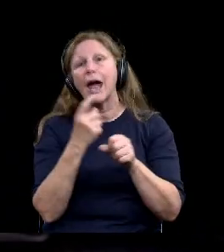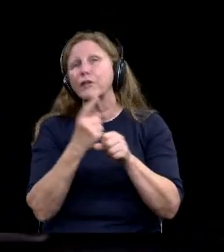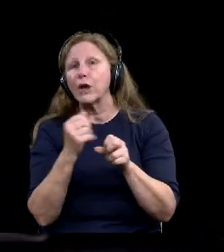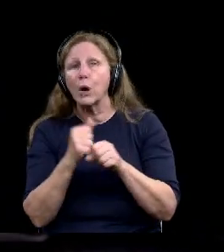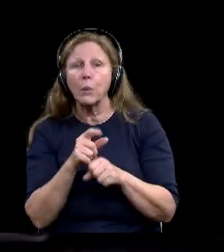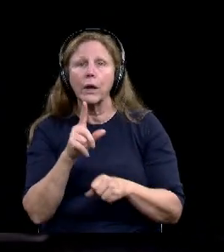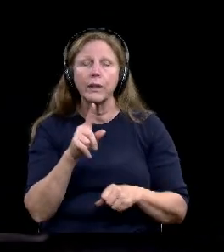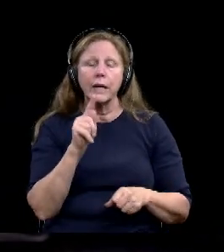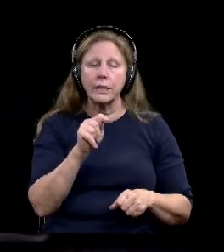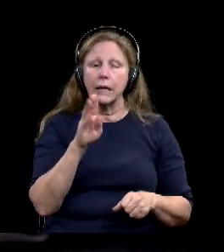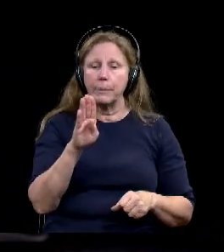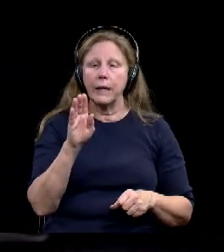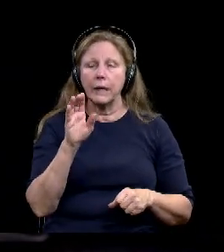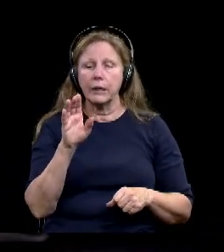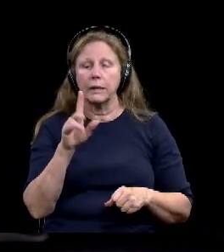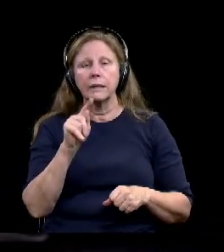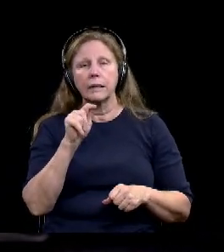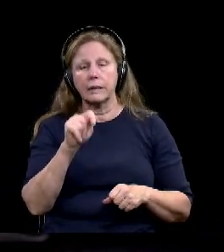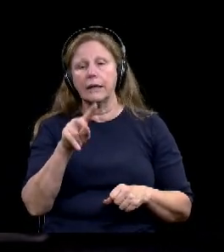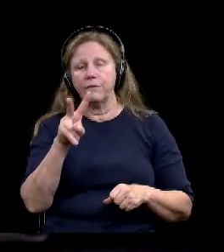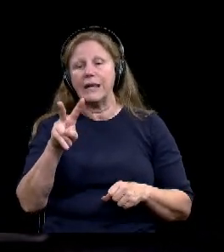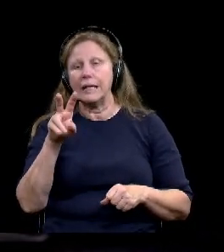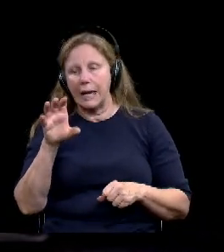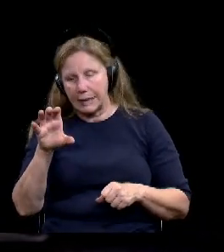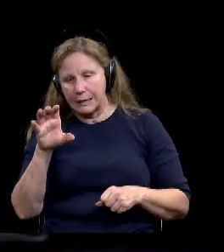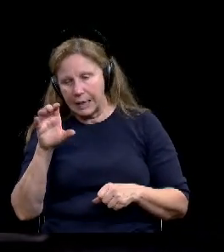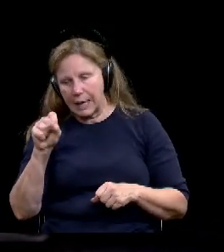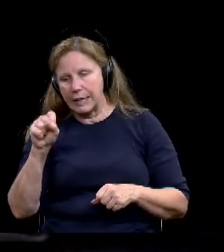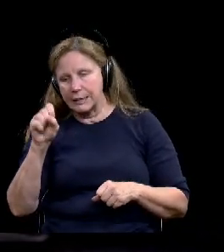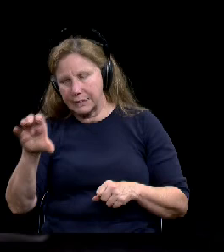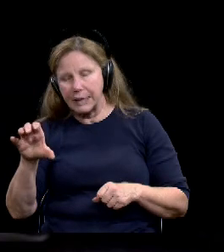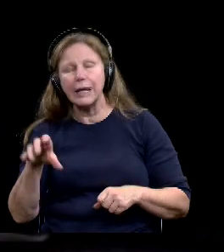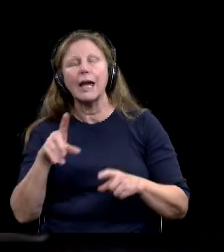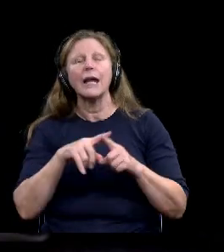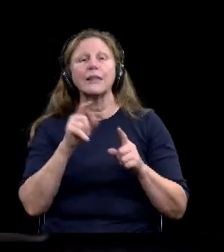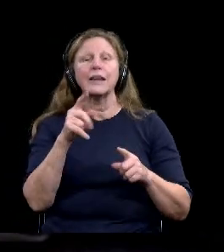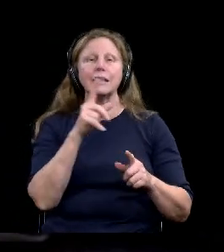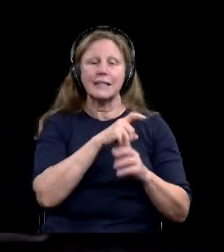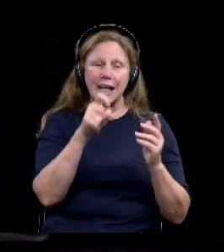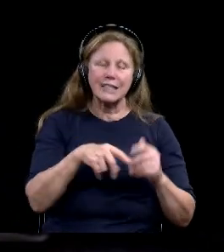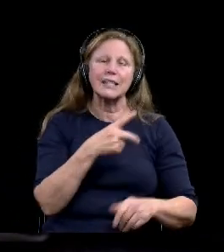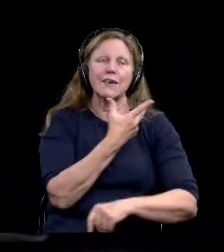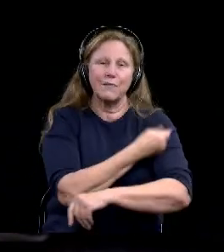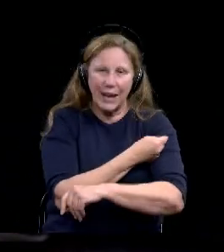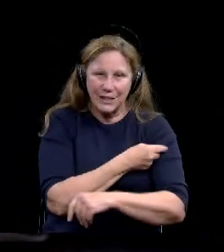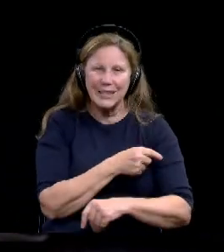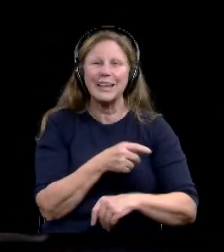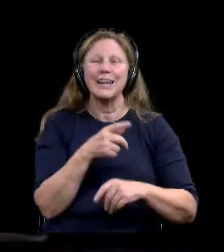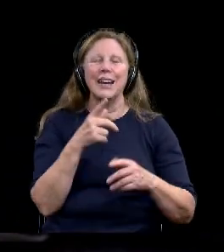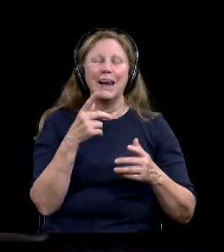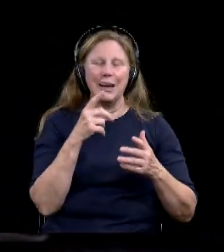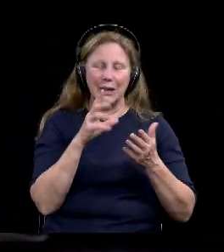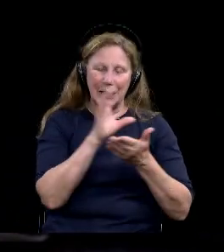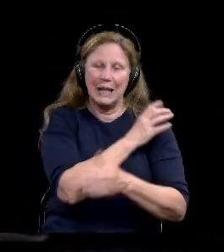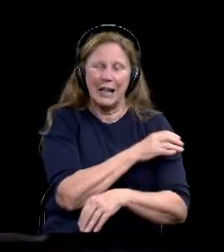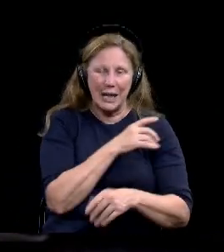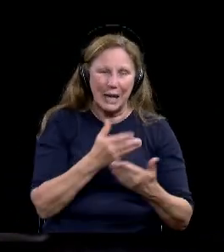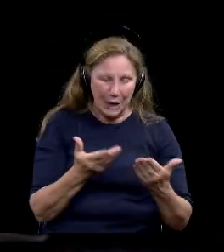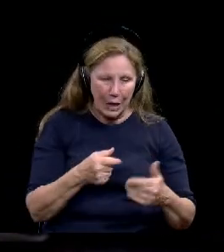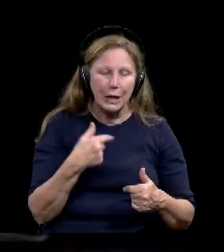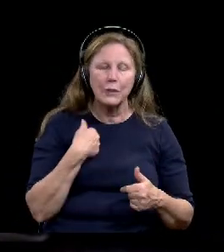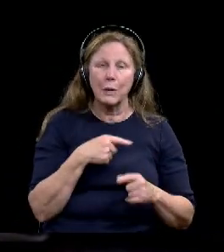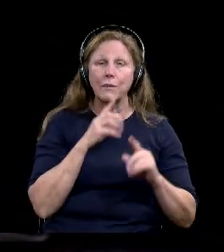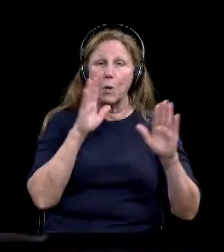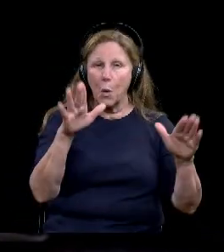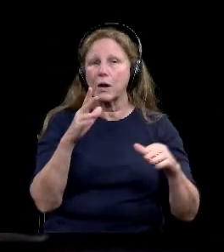done. We have a wonderful community health education supervisor in Ashley Williams, who's done a dynamic job of putting together the vaccine ambassador